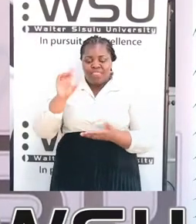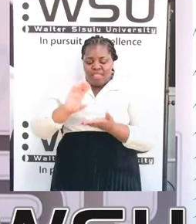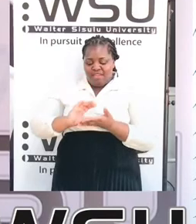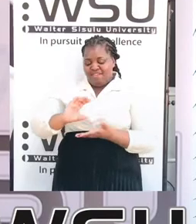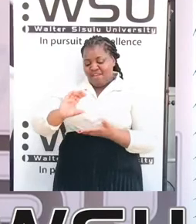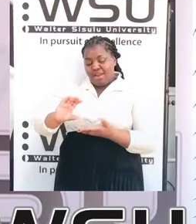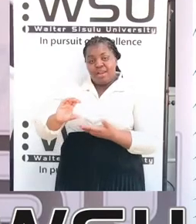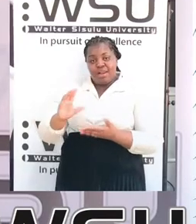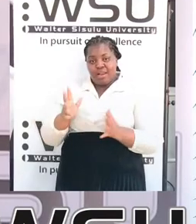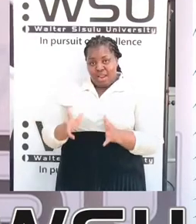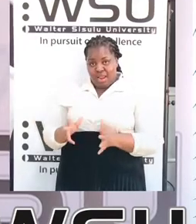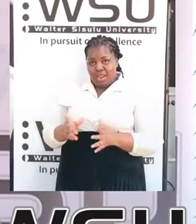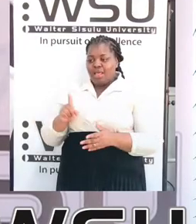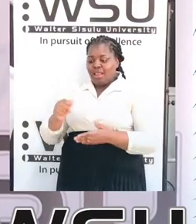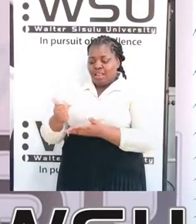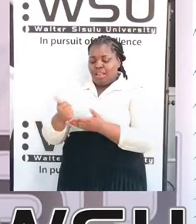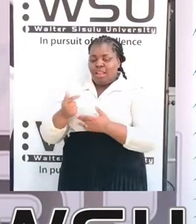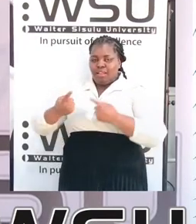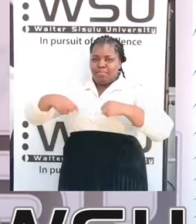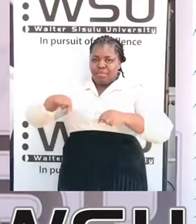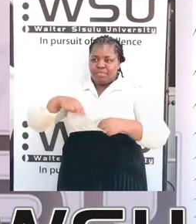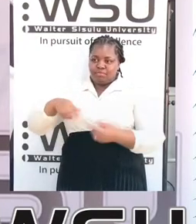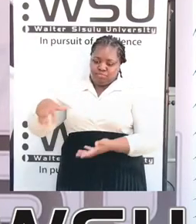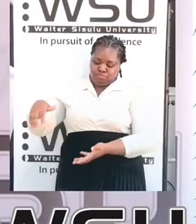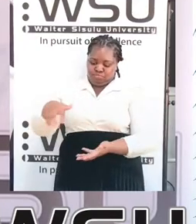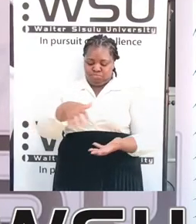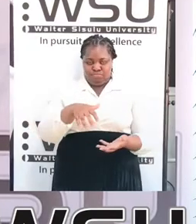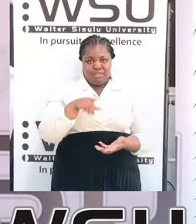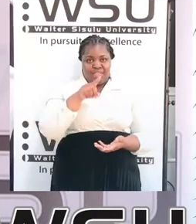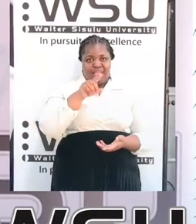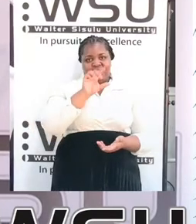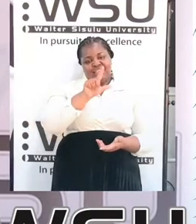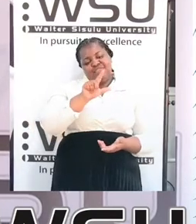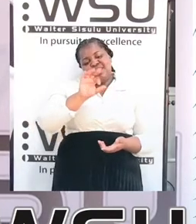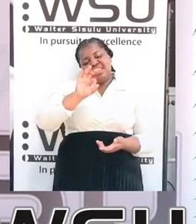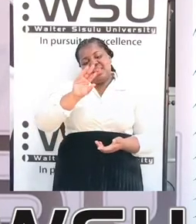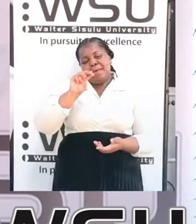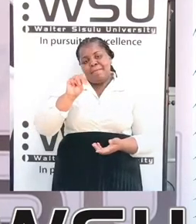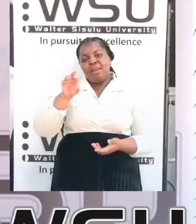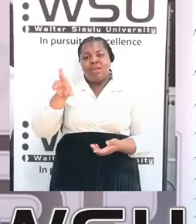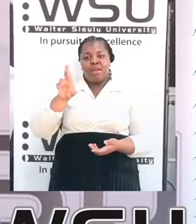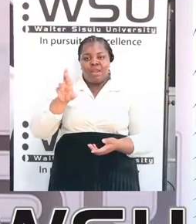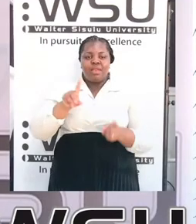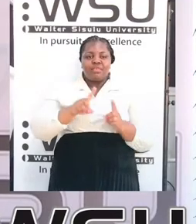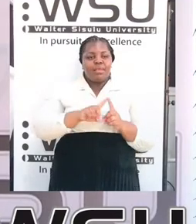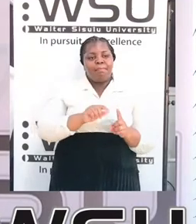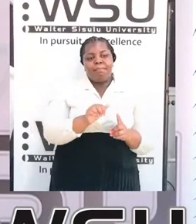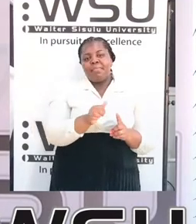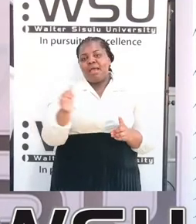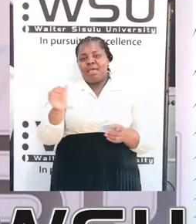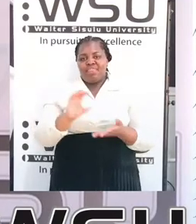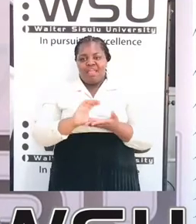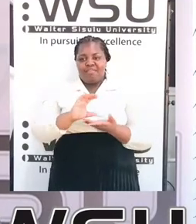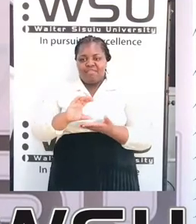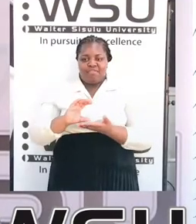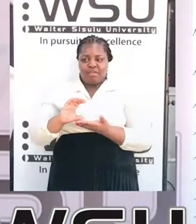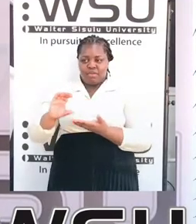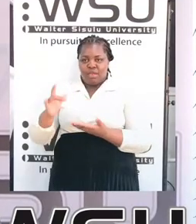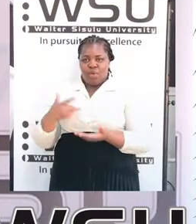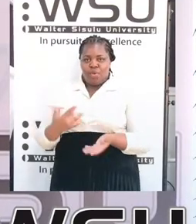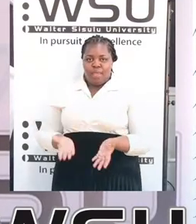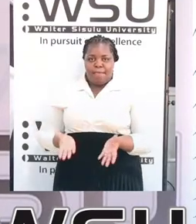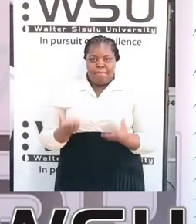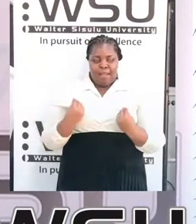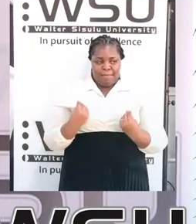funders that help us raise, especially that 73 million and other fundings that